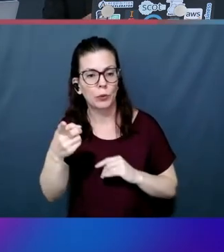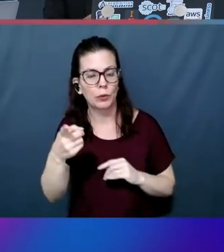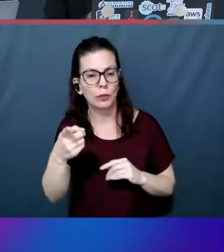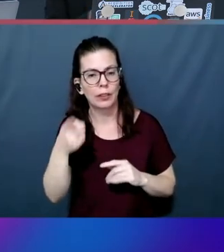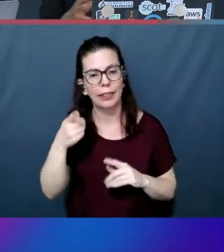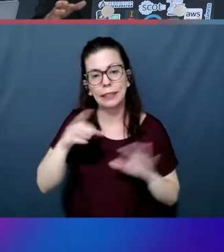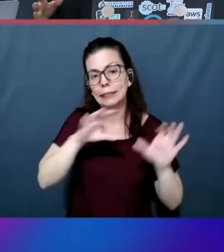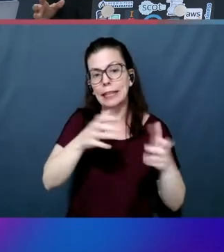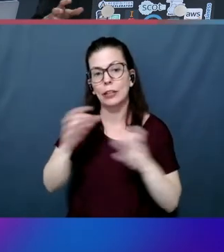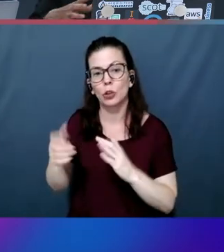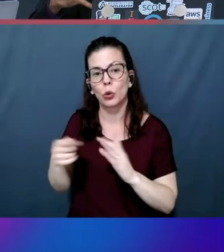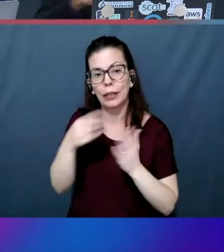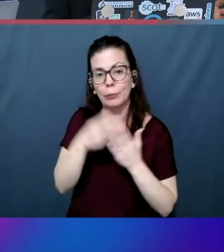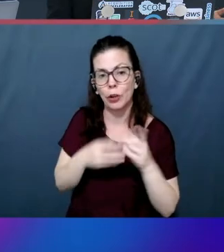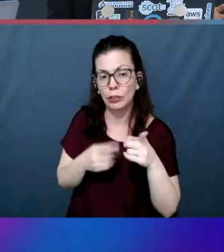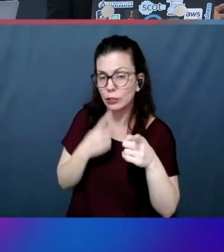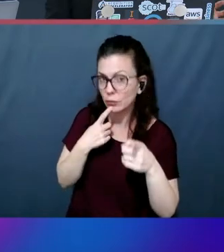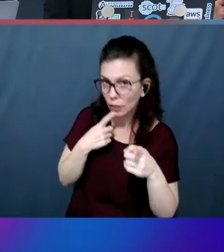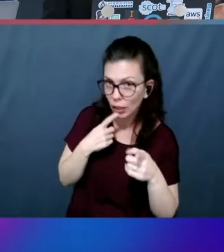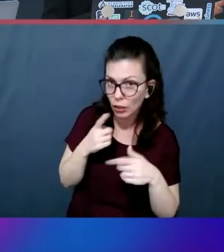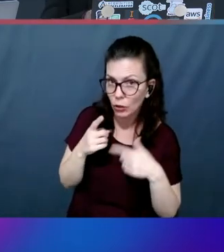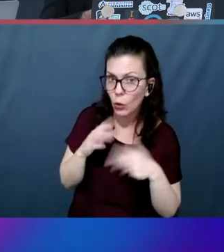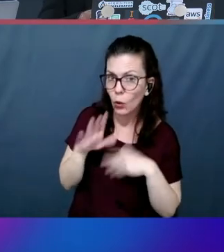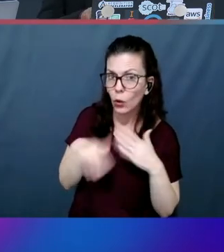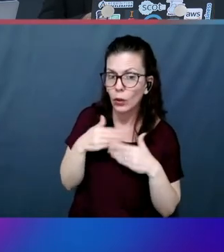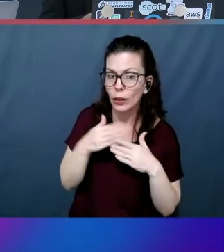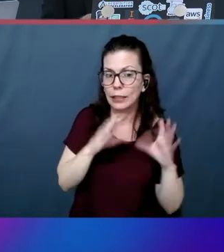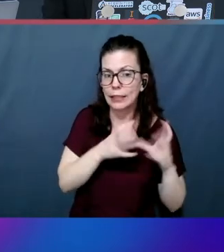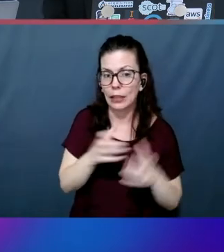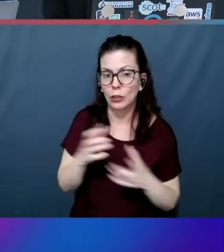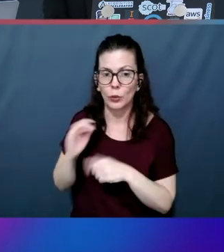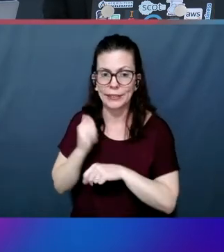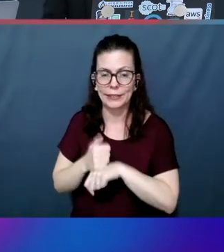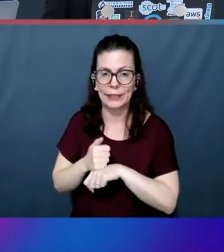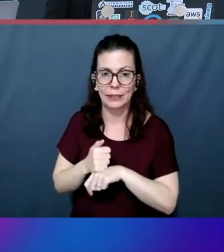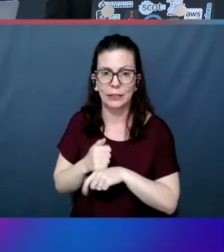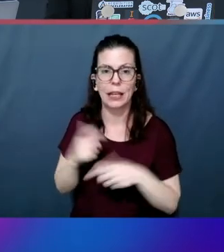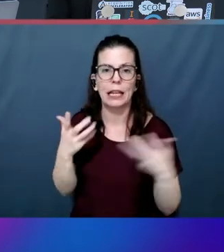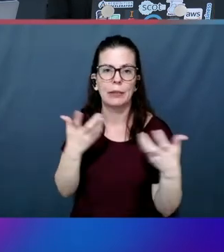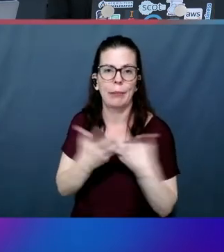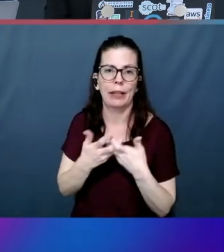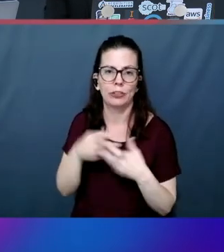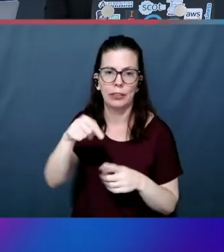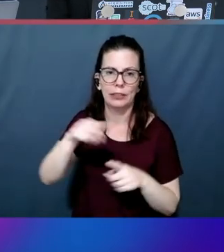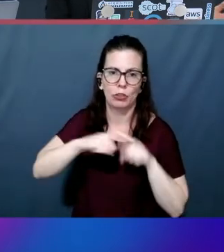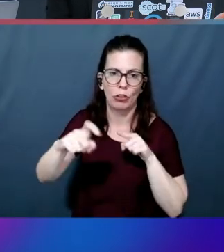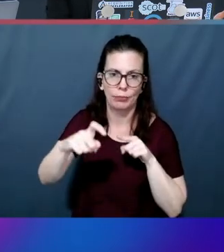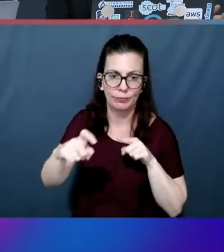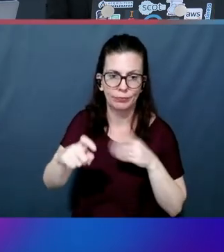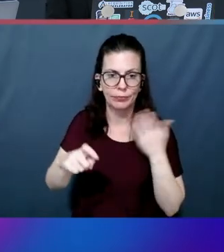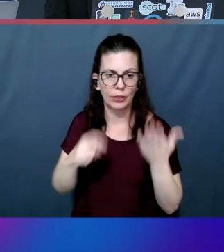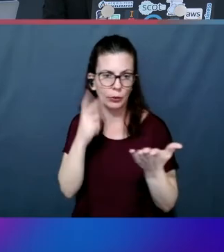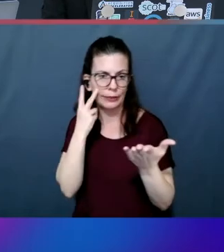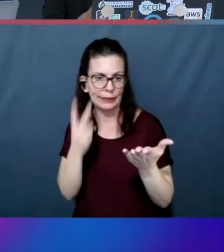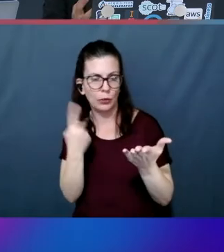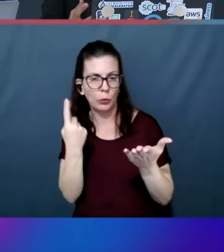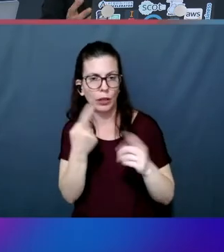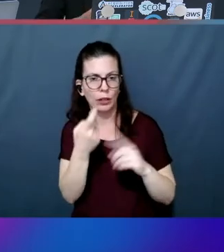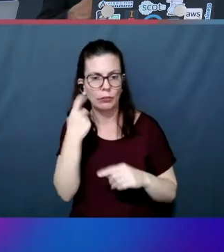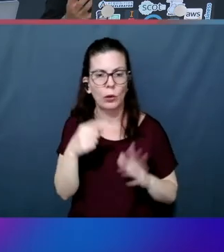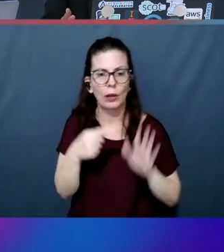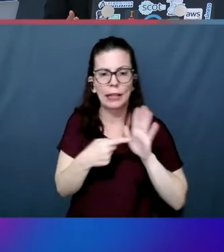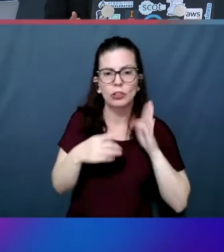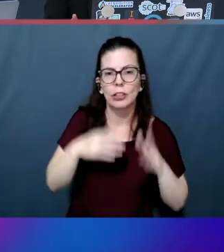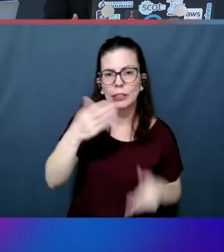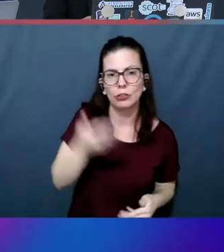page which tells you all the things that I've set categories for and that have matched this particular call. So you can see there's one for agent introduction. So I